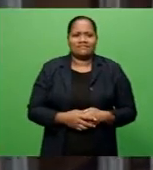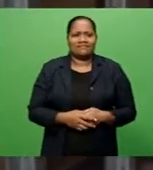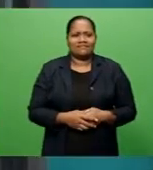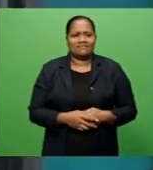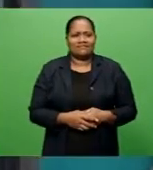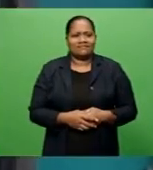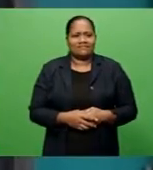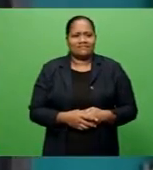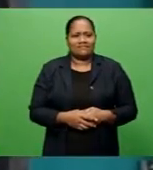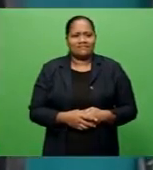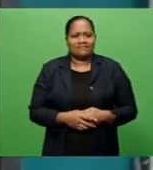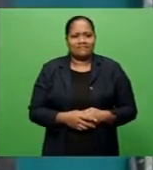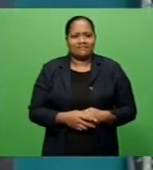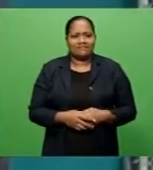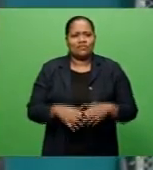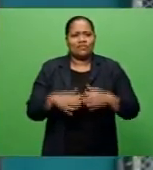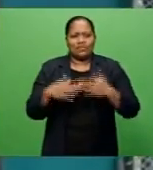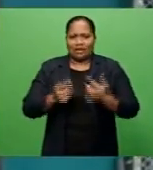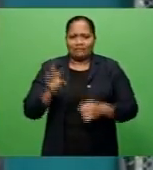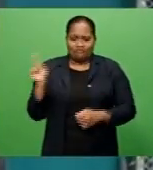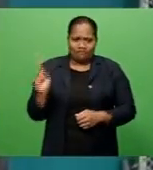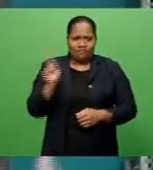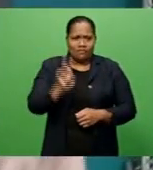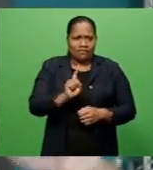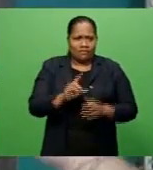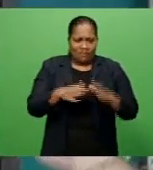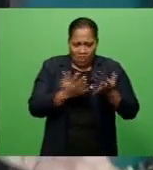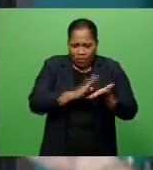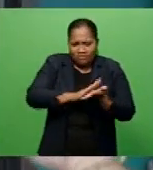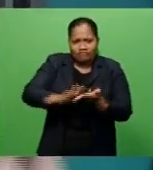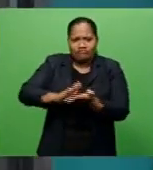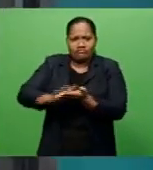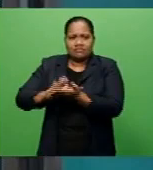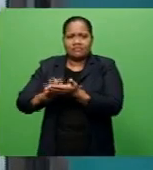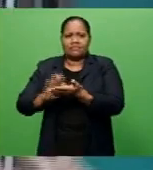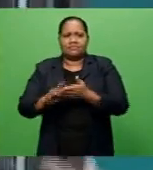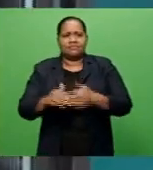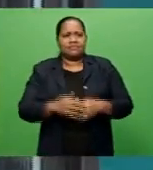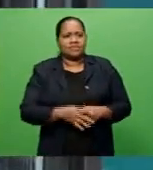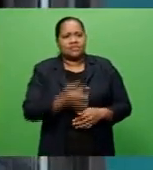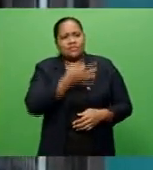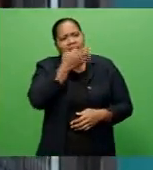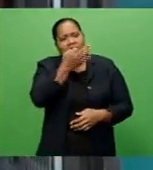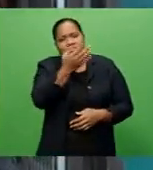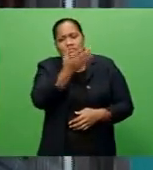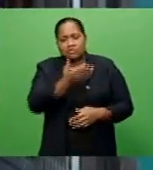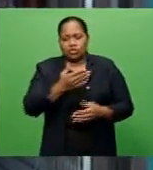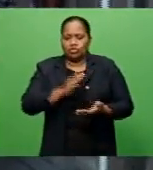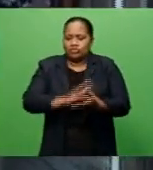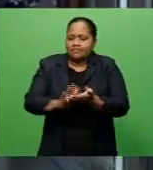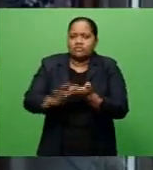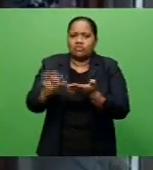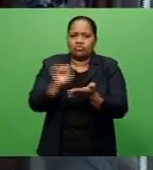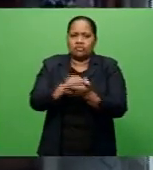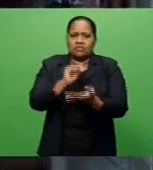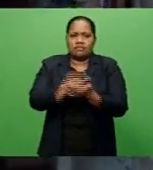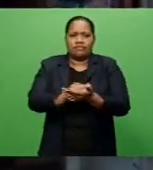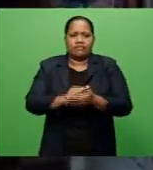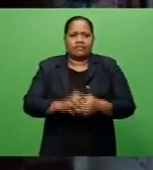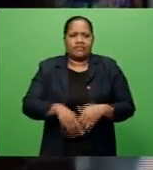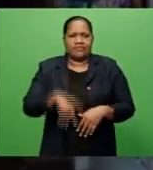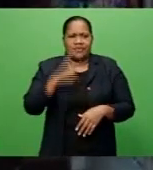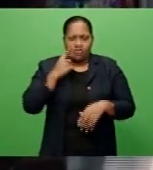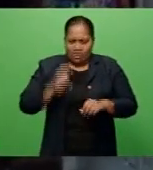morning, check the shop, and there was a pigeon feather to clean the shop. As we see too much water inside,